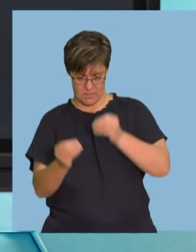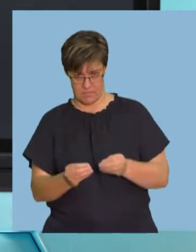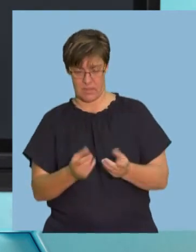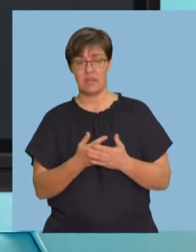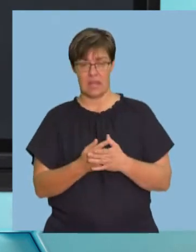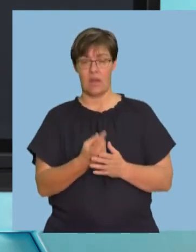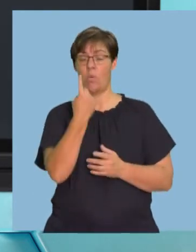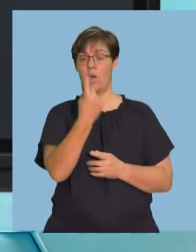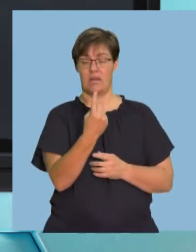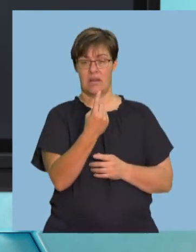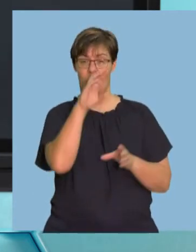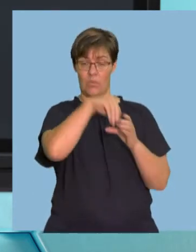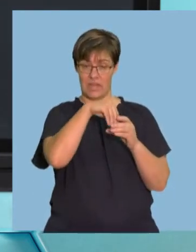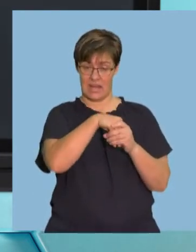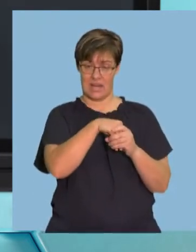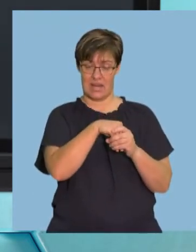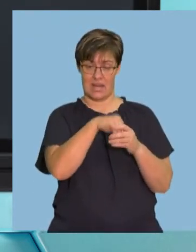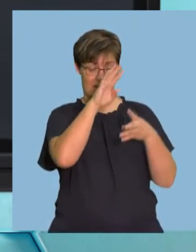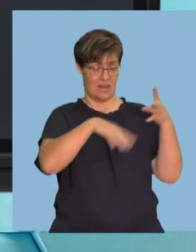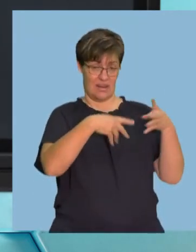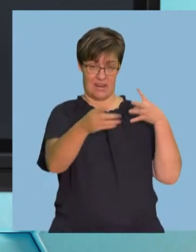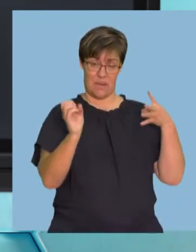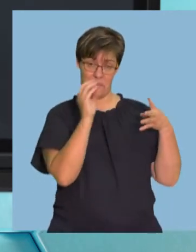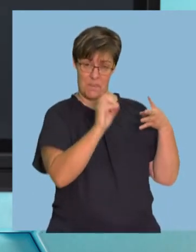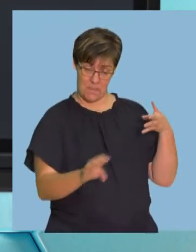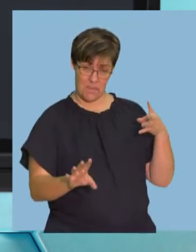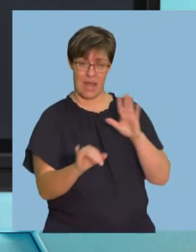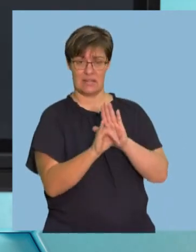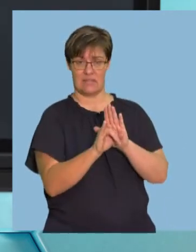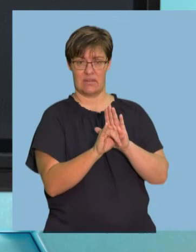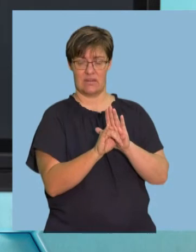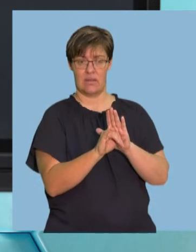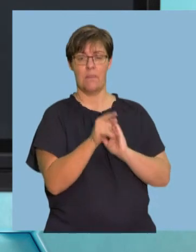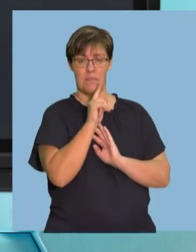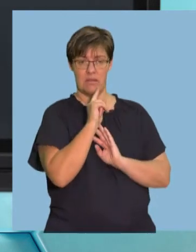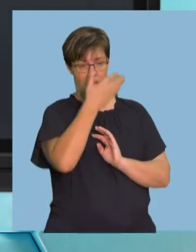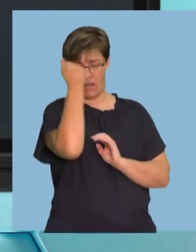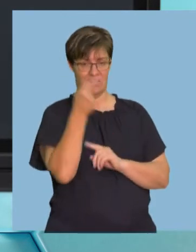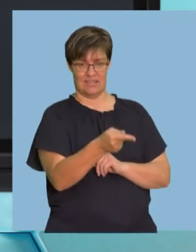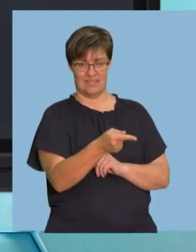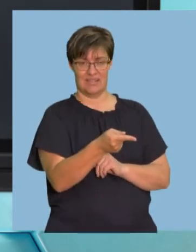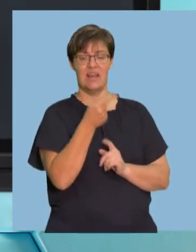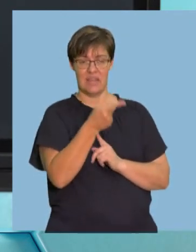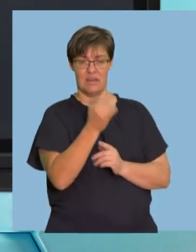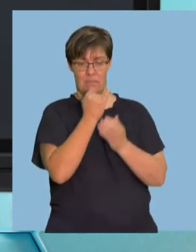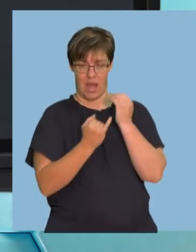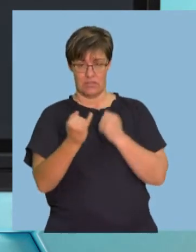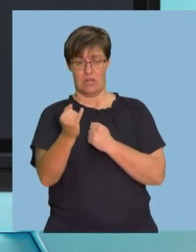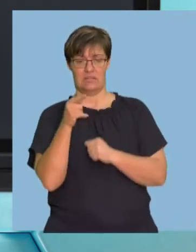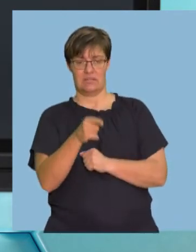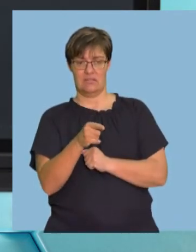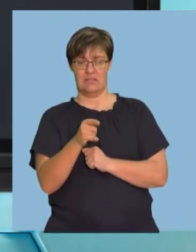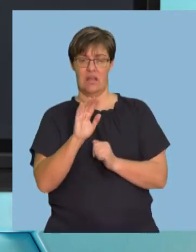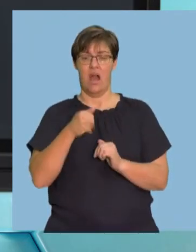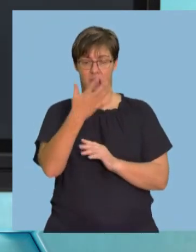necessary substitution, and then only one of the quantities in the relevant equation that you'd have identified would be the unknown, and